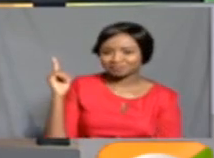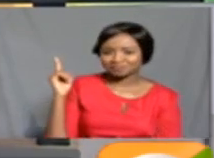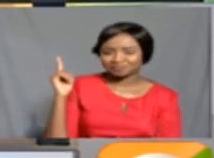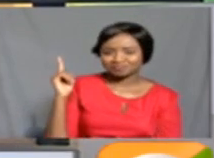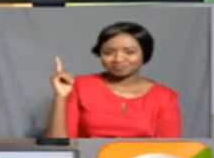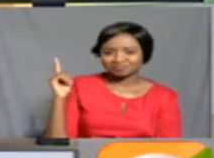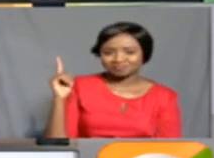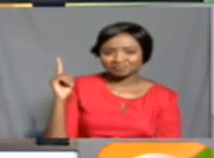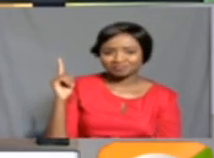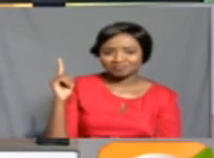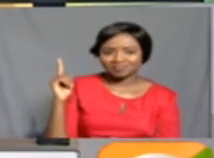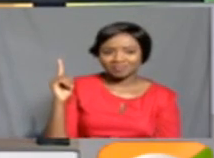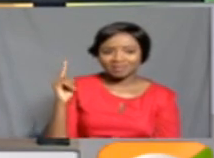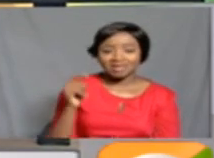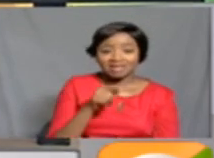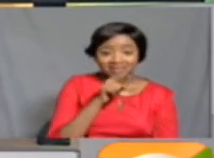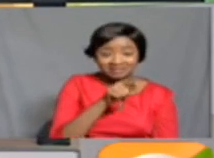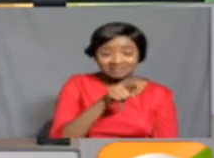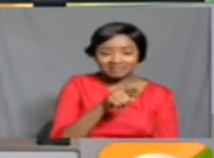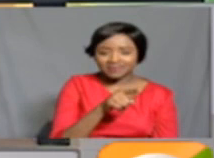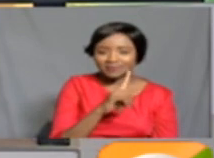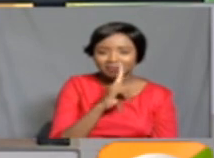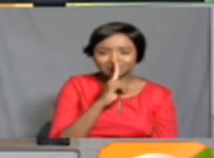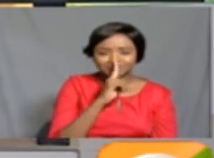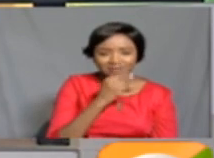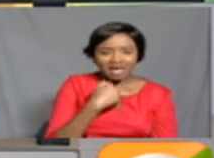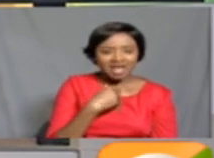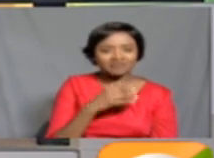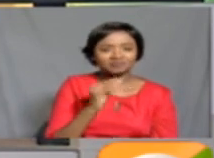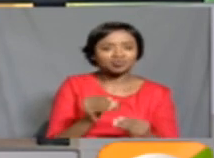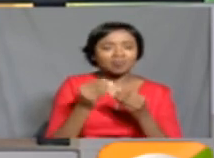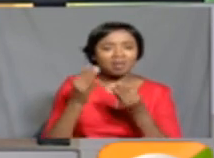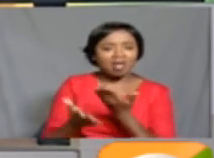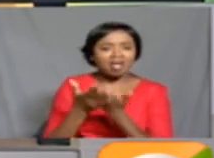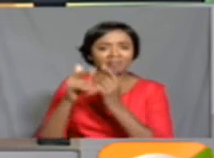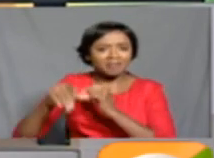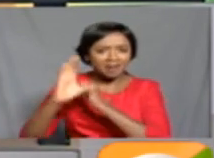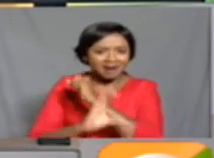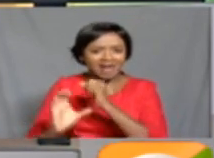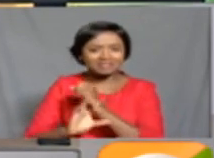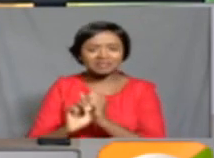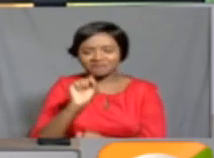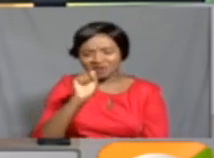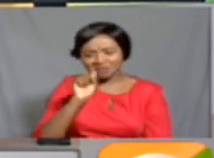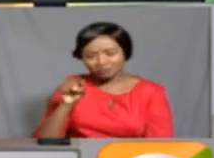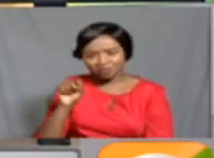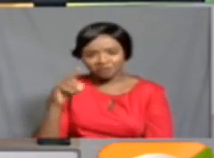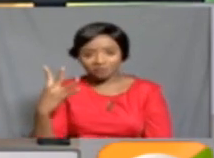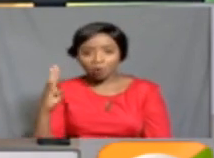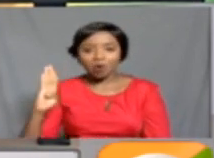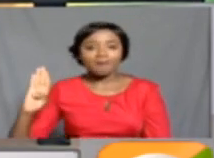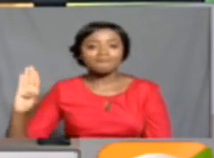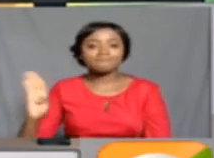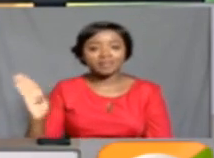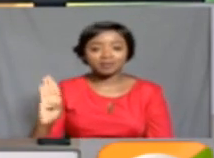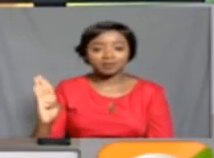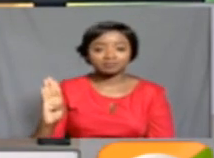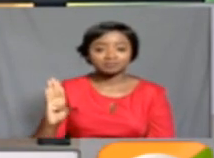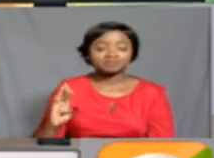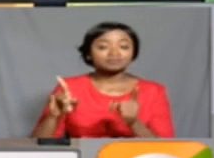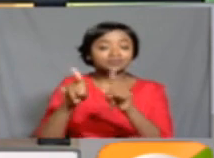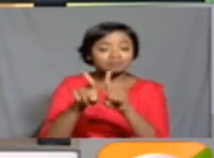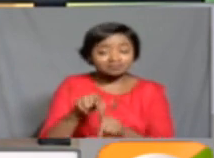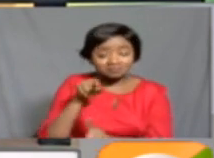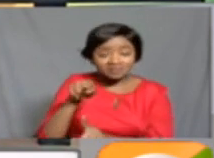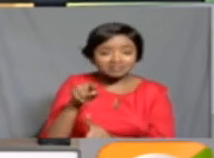domestically. It has a contribution to the domestic market of about 5.4 billion shillings, and locally it is the